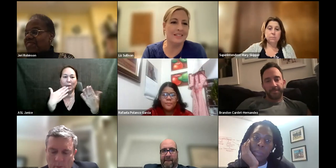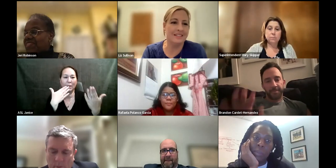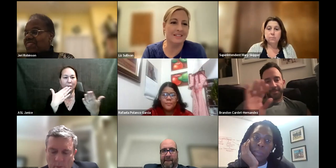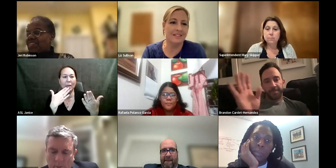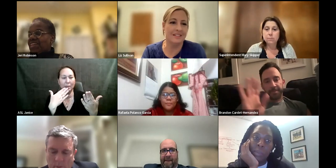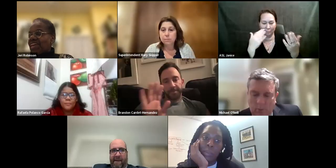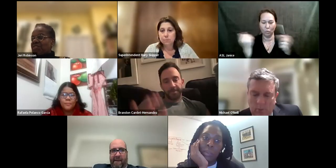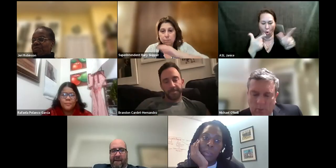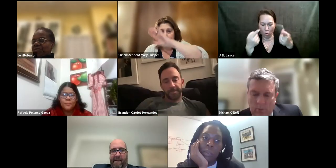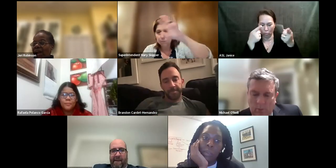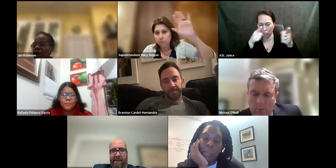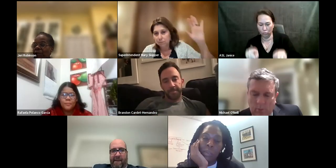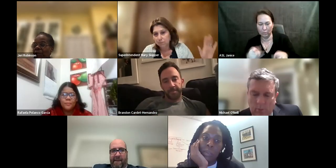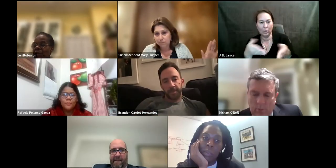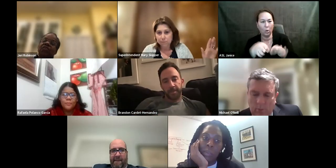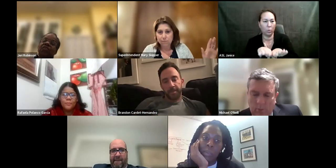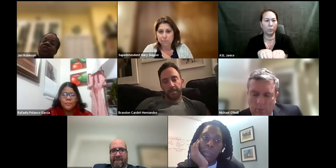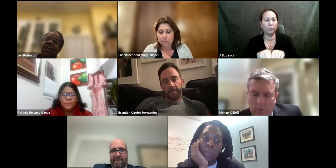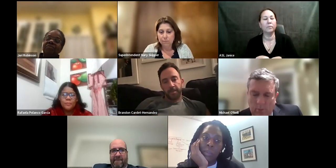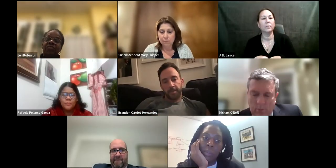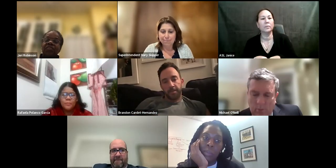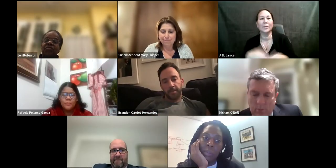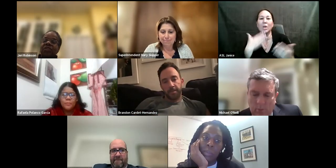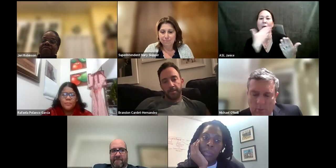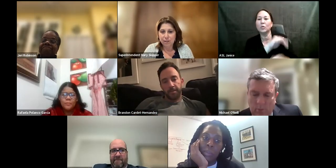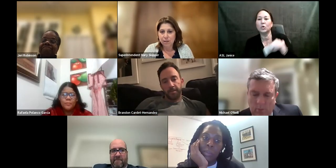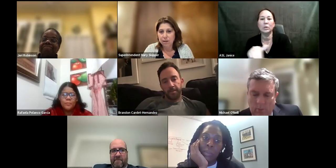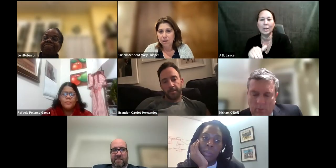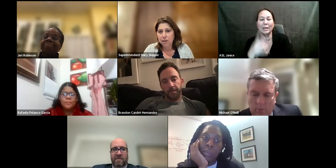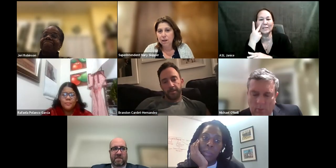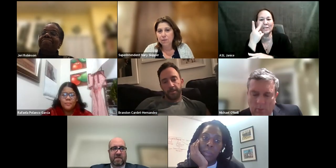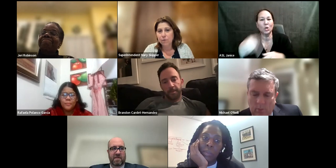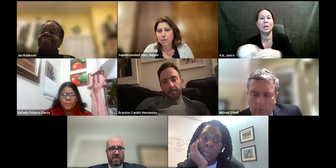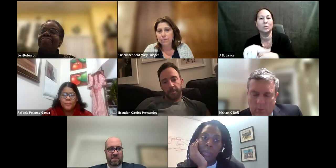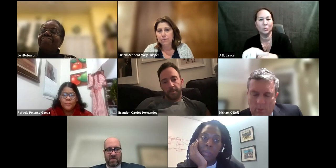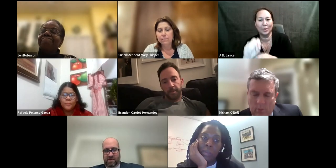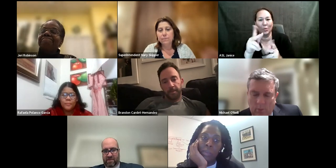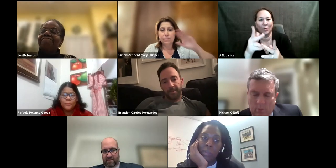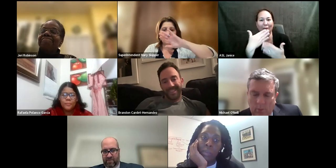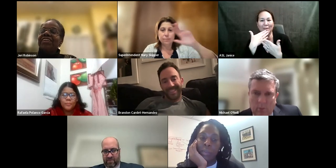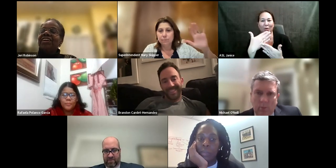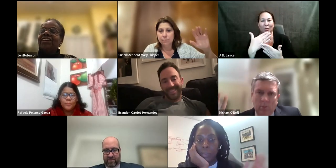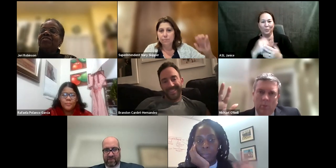unanimous. Thank you. Um, and have a good night. See you next week. Thank you, everyone. Good night.